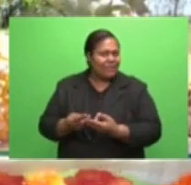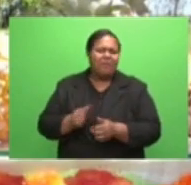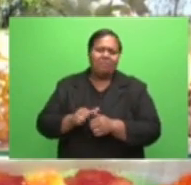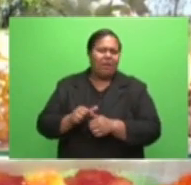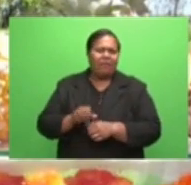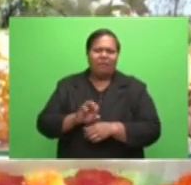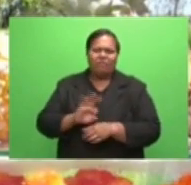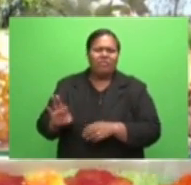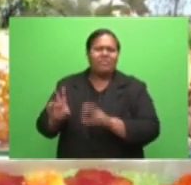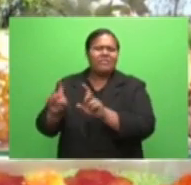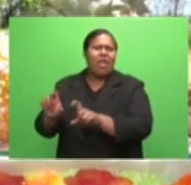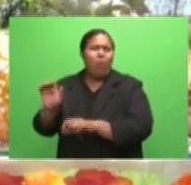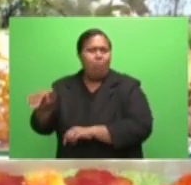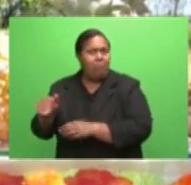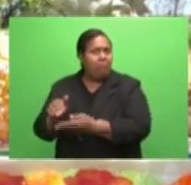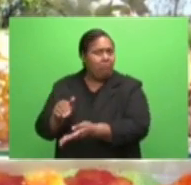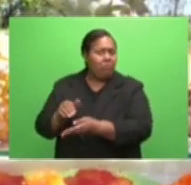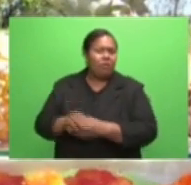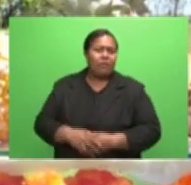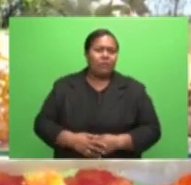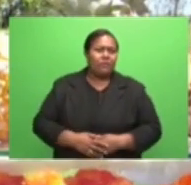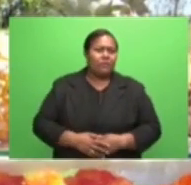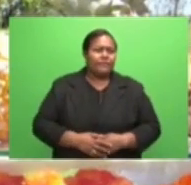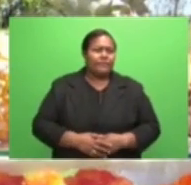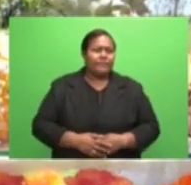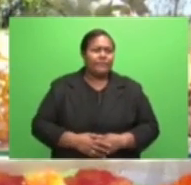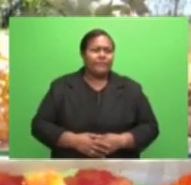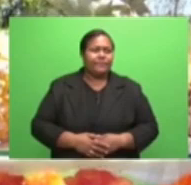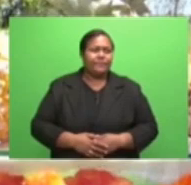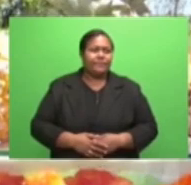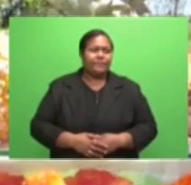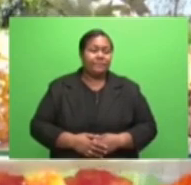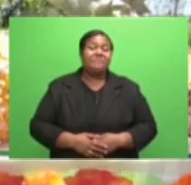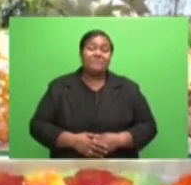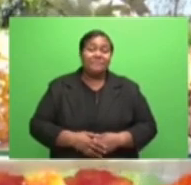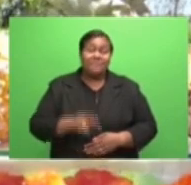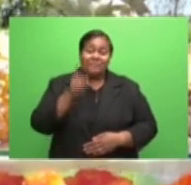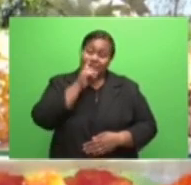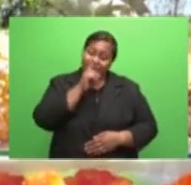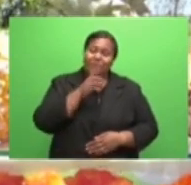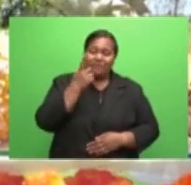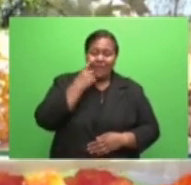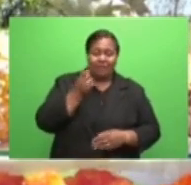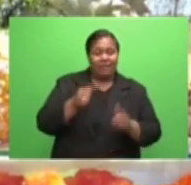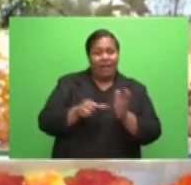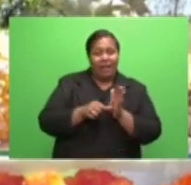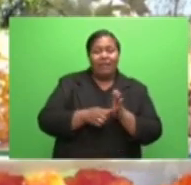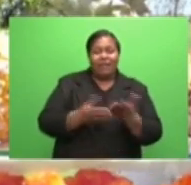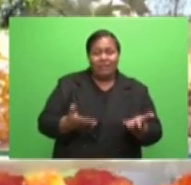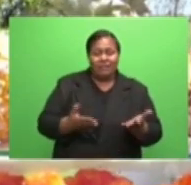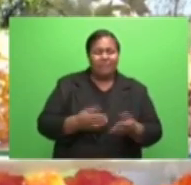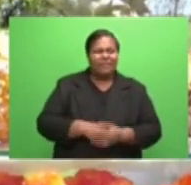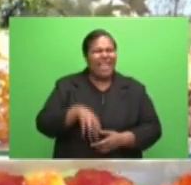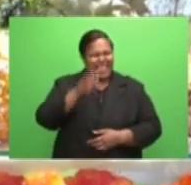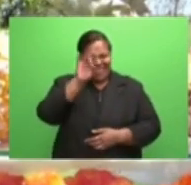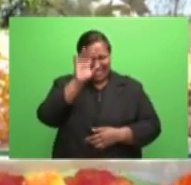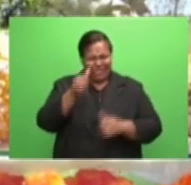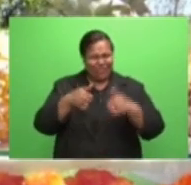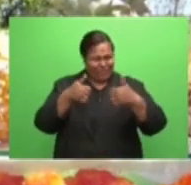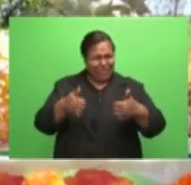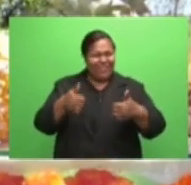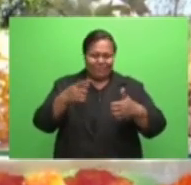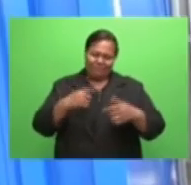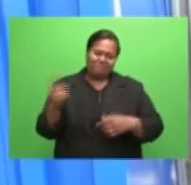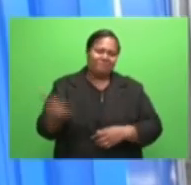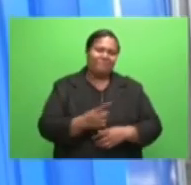Do something, some routes for people who's working here hard. Sometimes the taxi driver just come for just pick